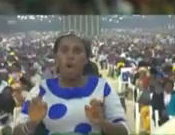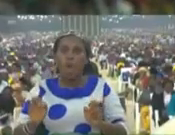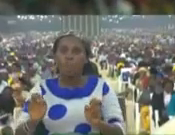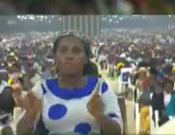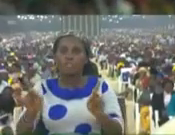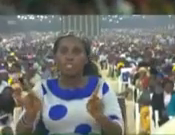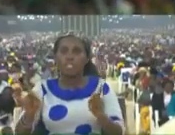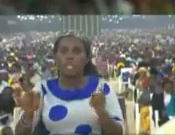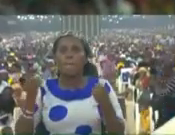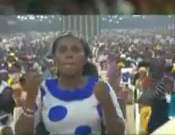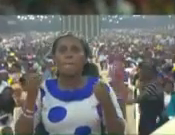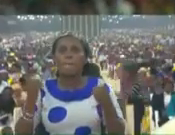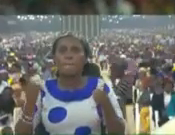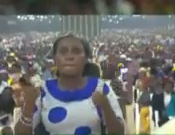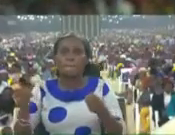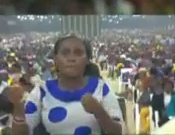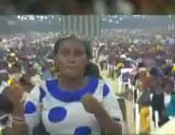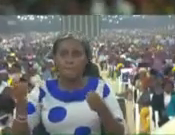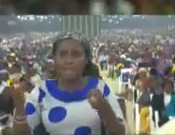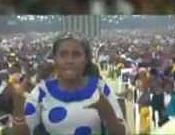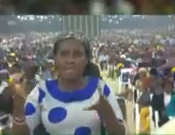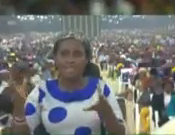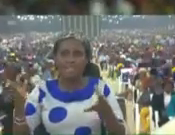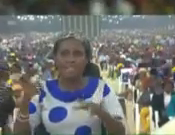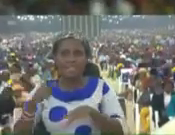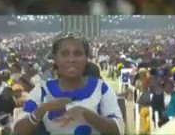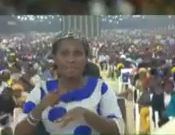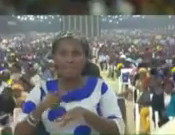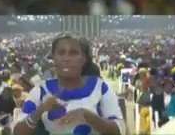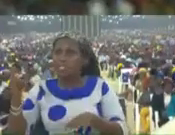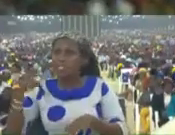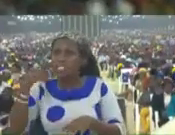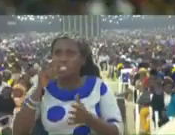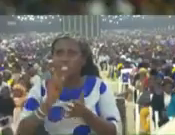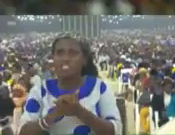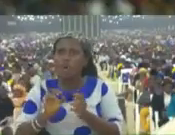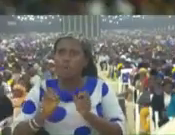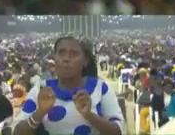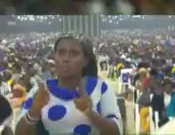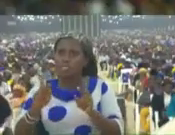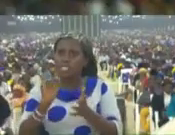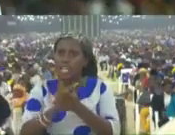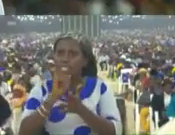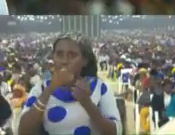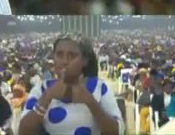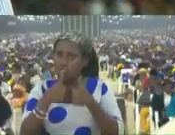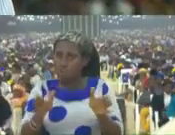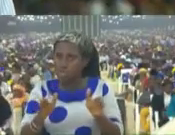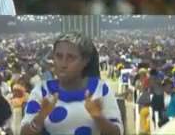Many a times they will say opportunities once lost can never be regained.